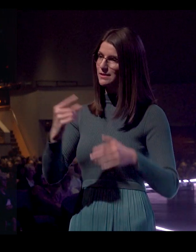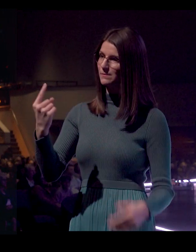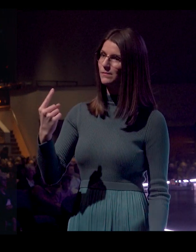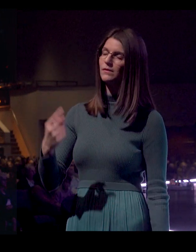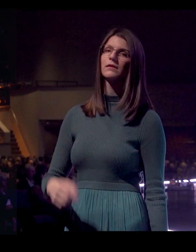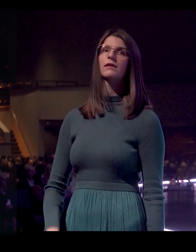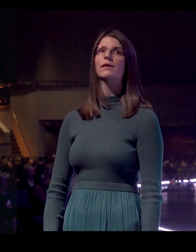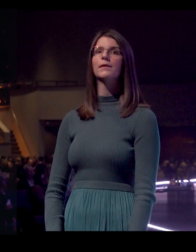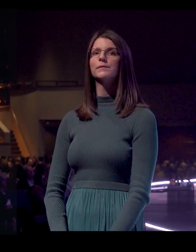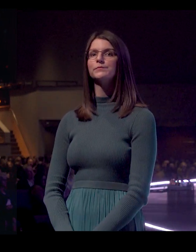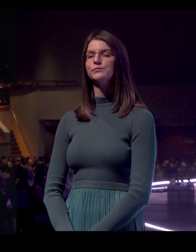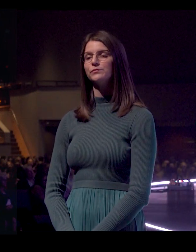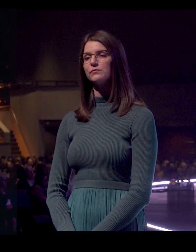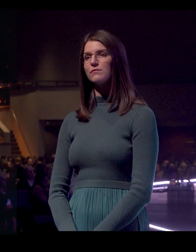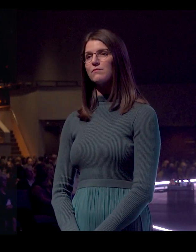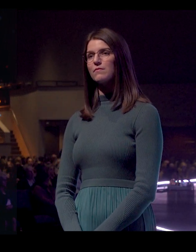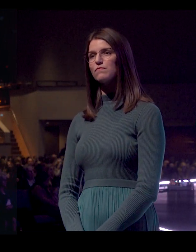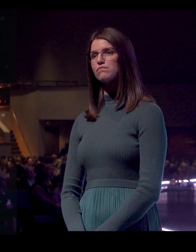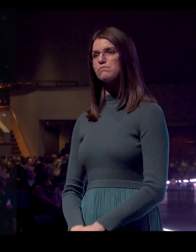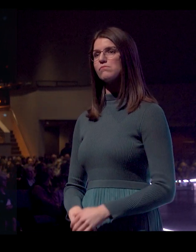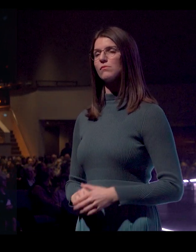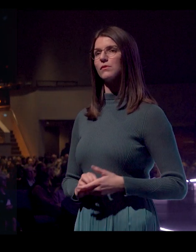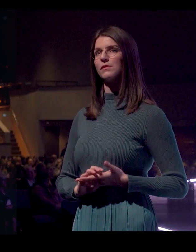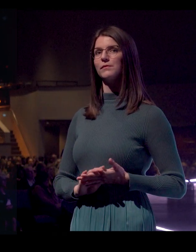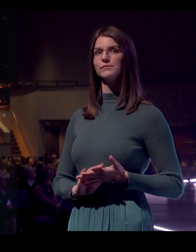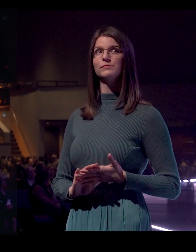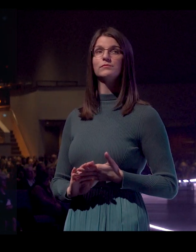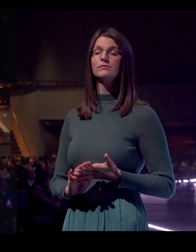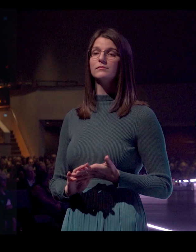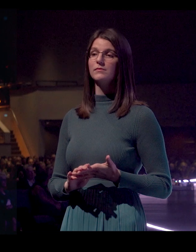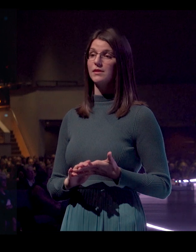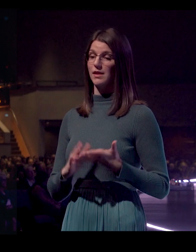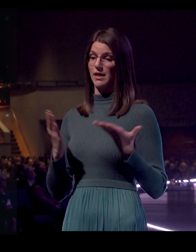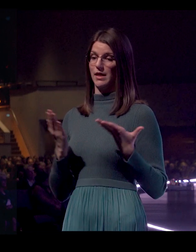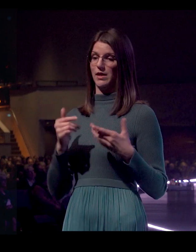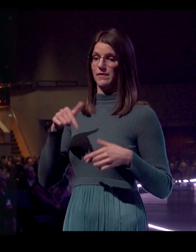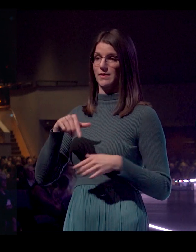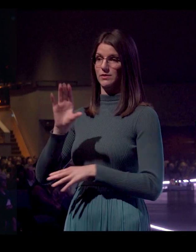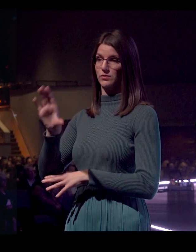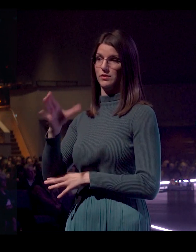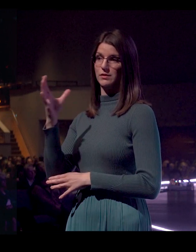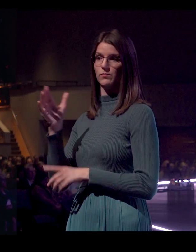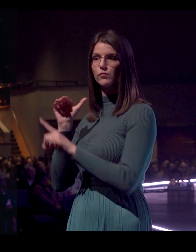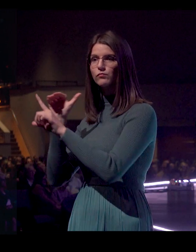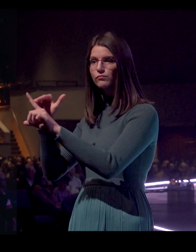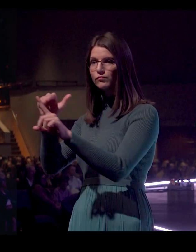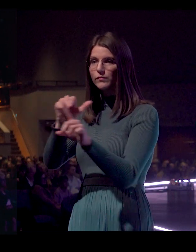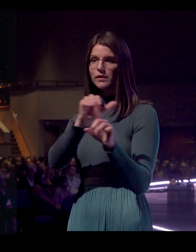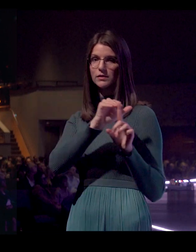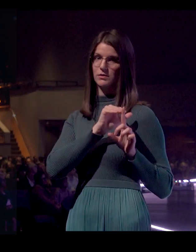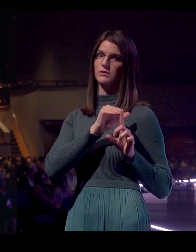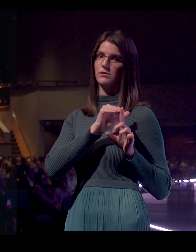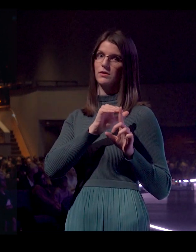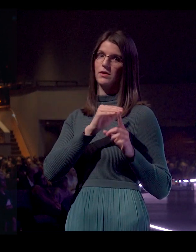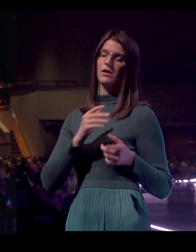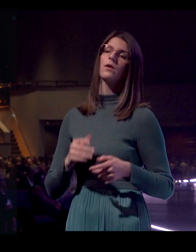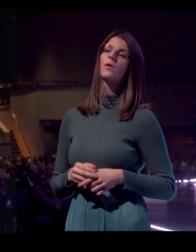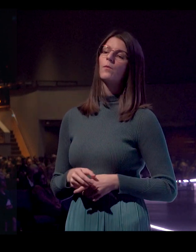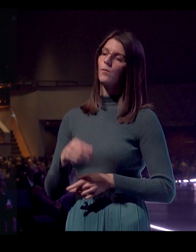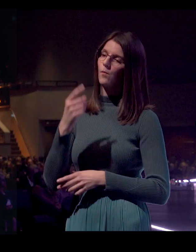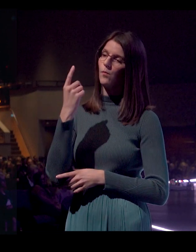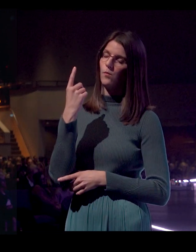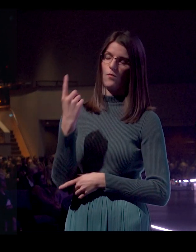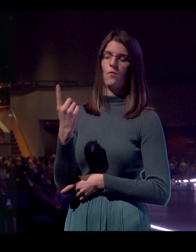I'm here this Christmas to remind you, there is only one place that you can